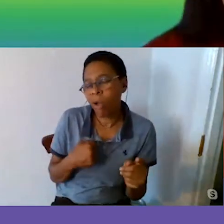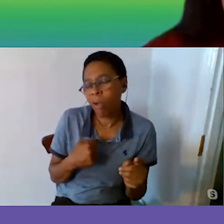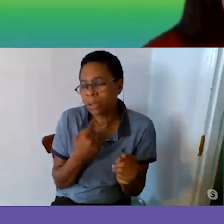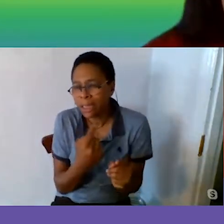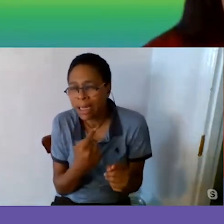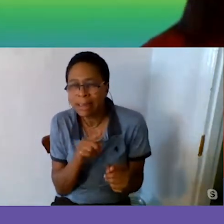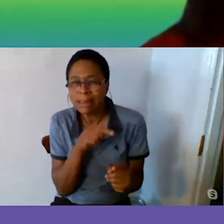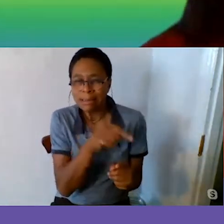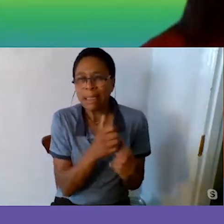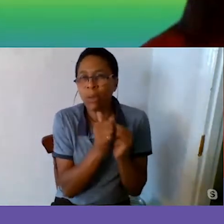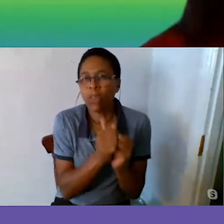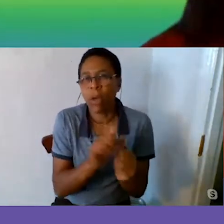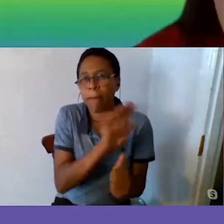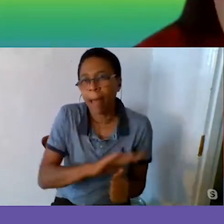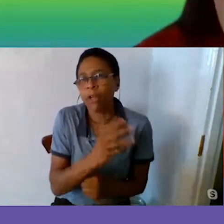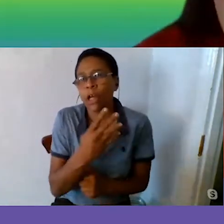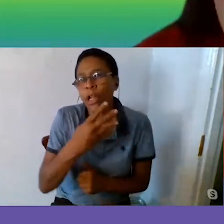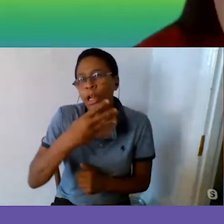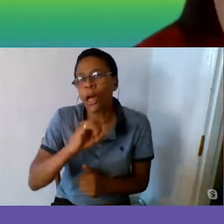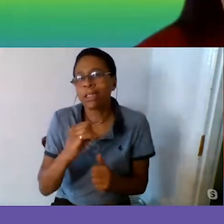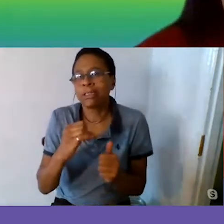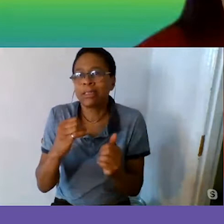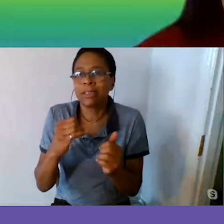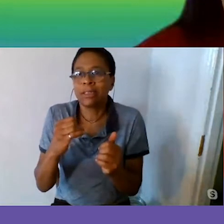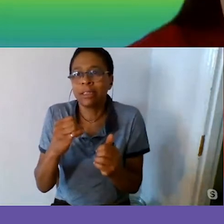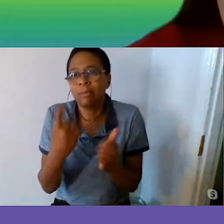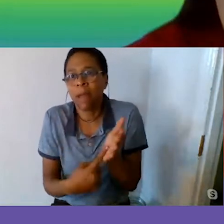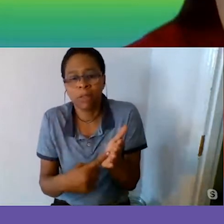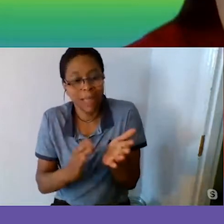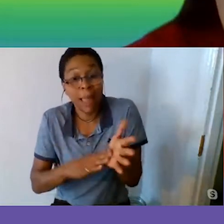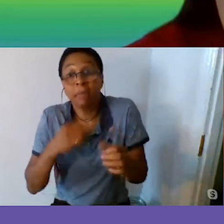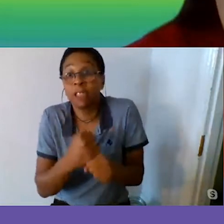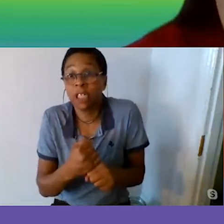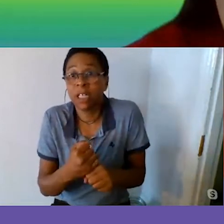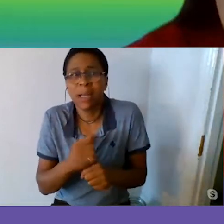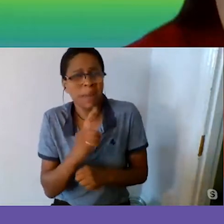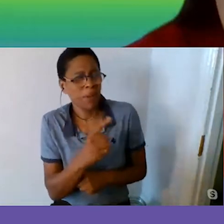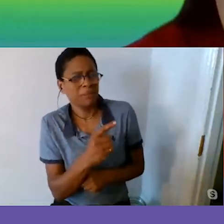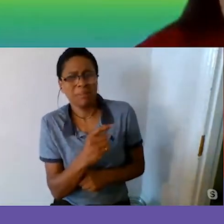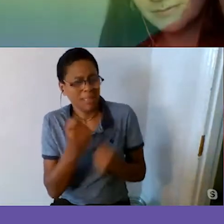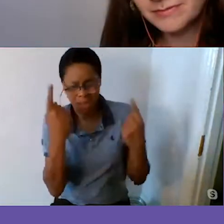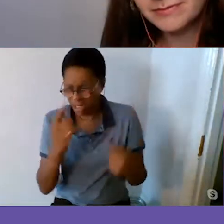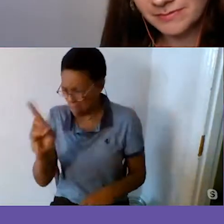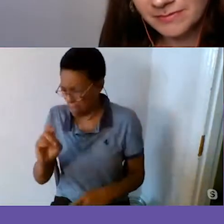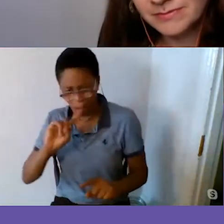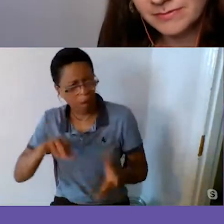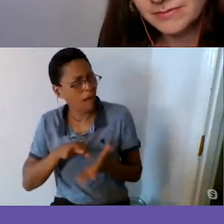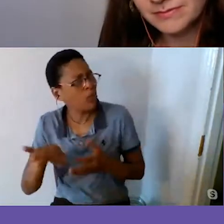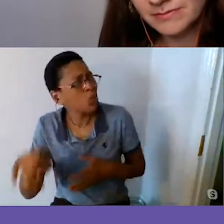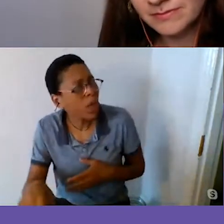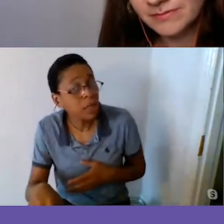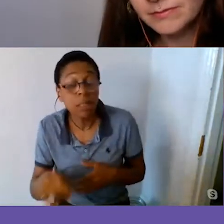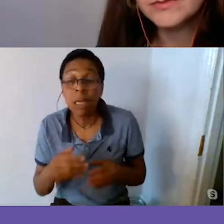£90 mg. But if you've got a US distributor, they're asking for £300-400. They just don't seem to know the local rates. So you just